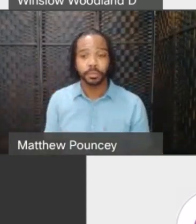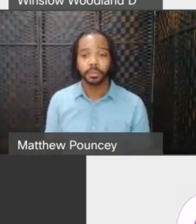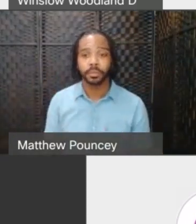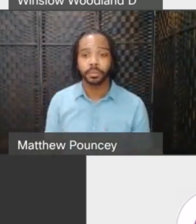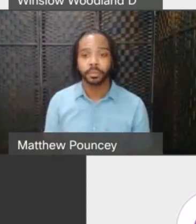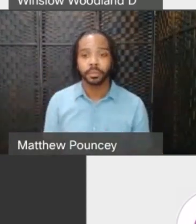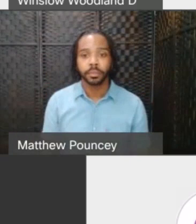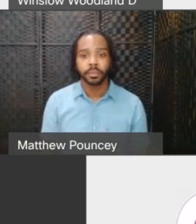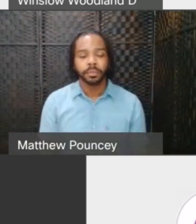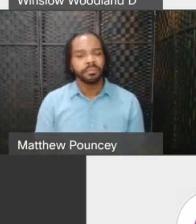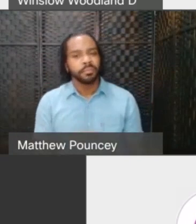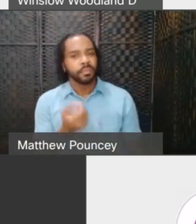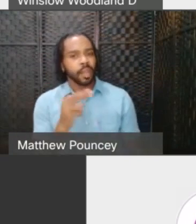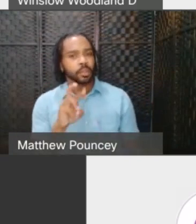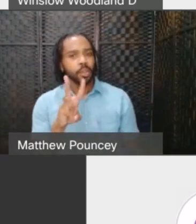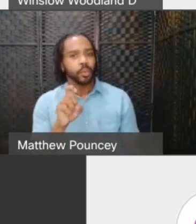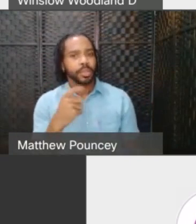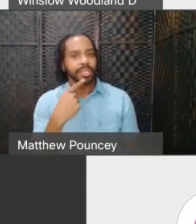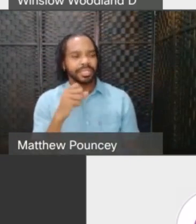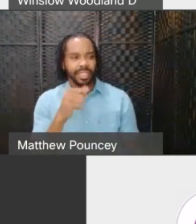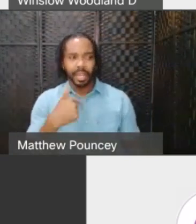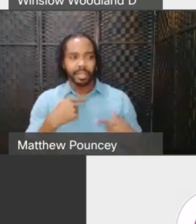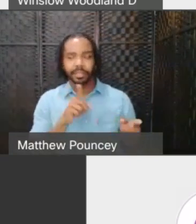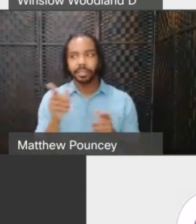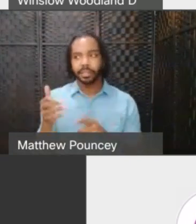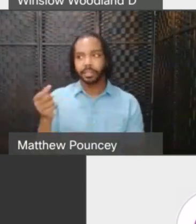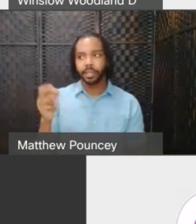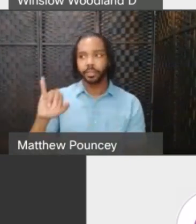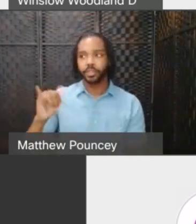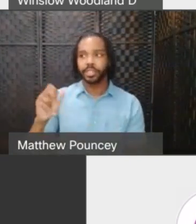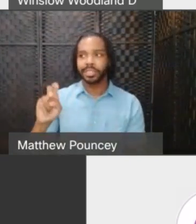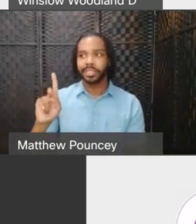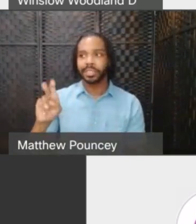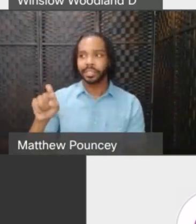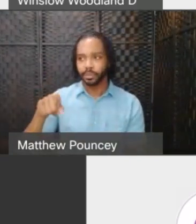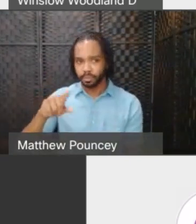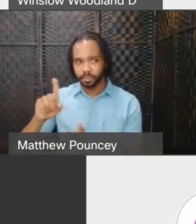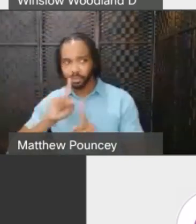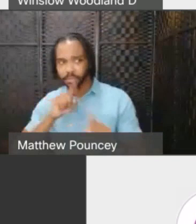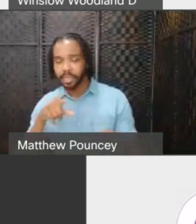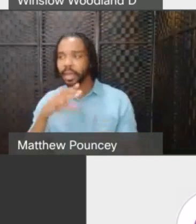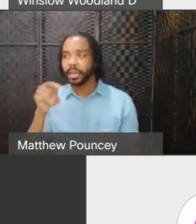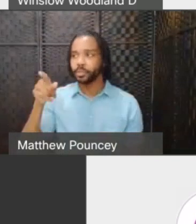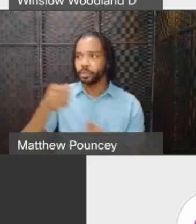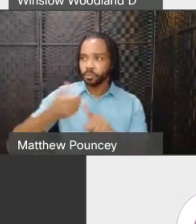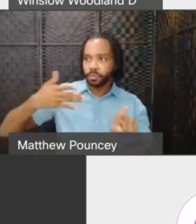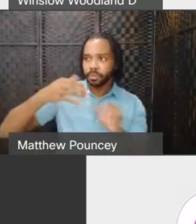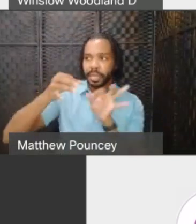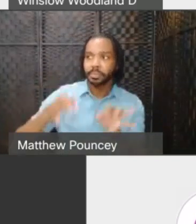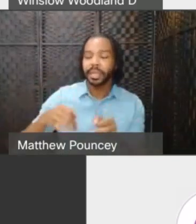Yeah, I think Dr. Jenkins can take that, and as well as Dr. Jenkins, if you can explain those things that you